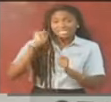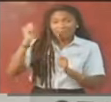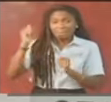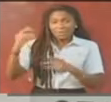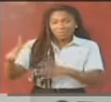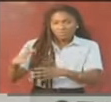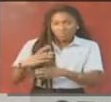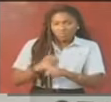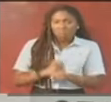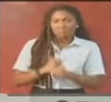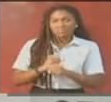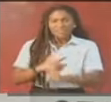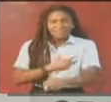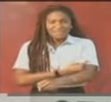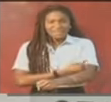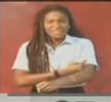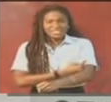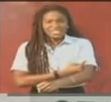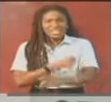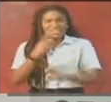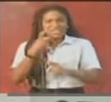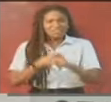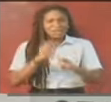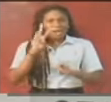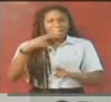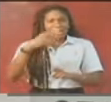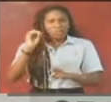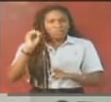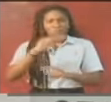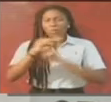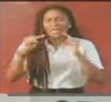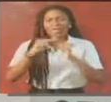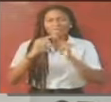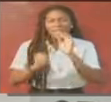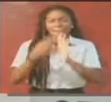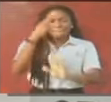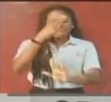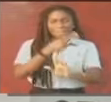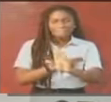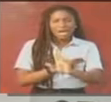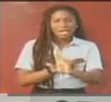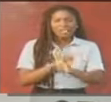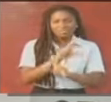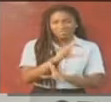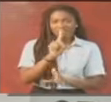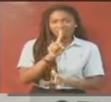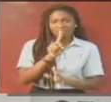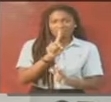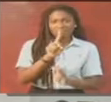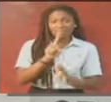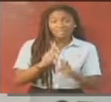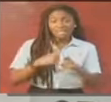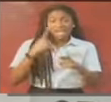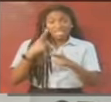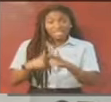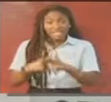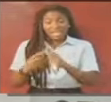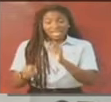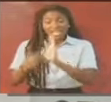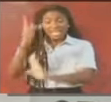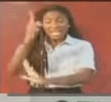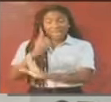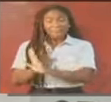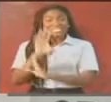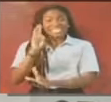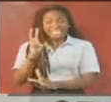of COVID vaccines from the COVAX facility on March the 31st, 2021. On April the 6th, 2021.